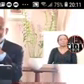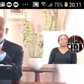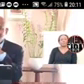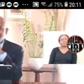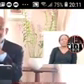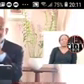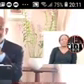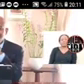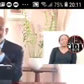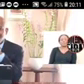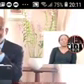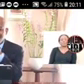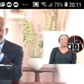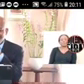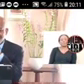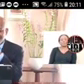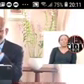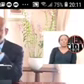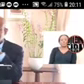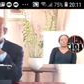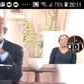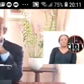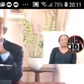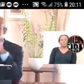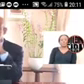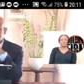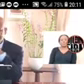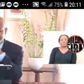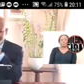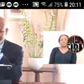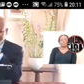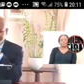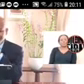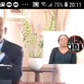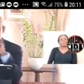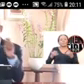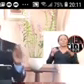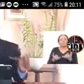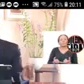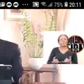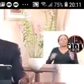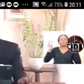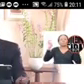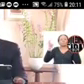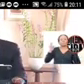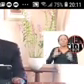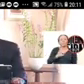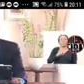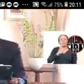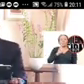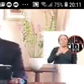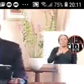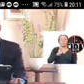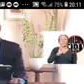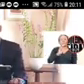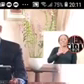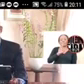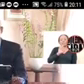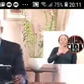We are now at directive number 4. Directive number 4